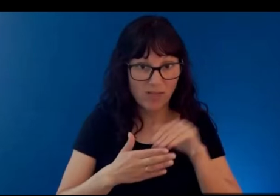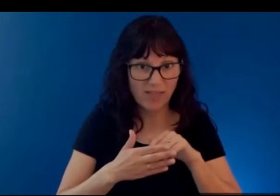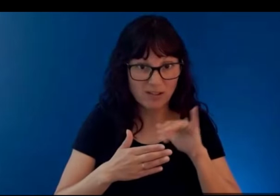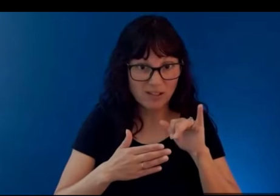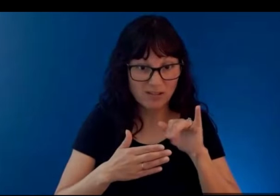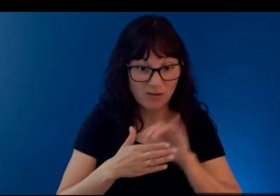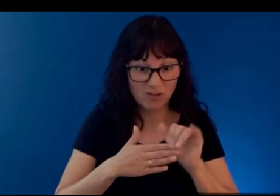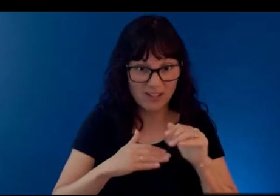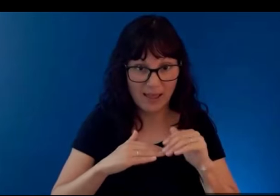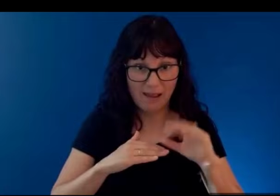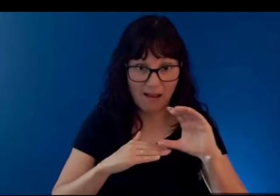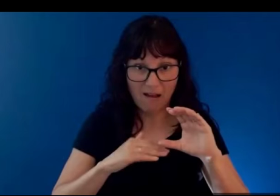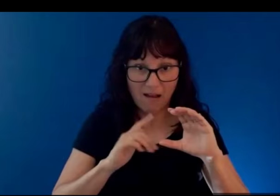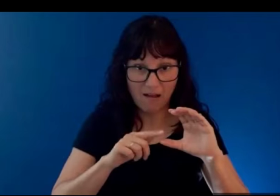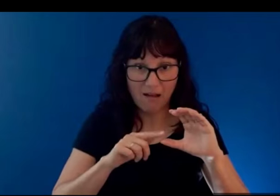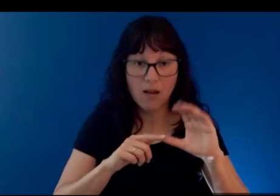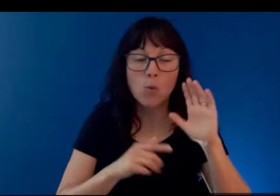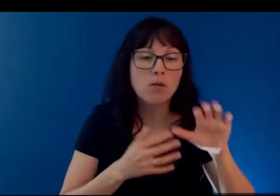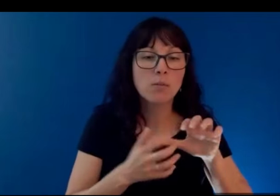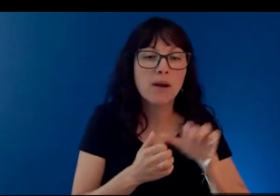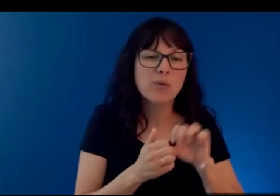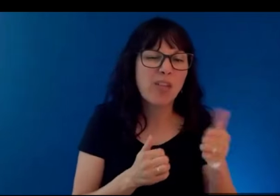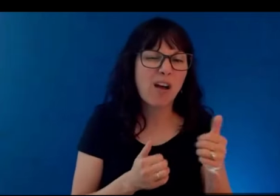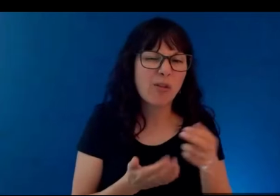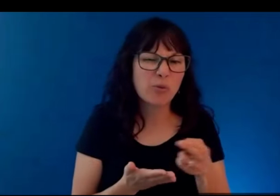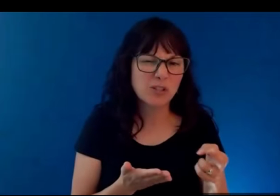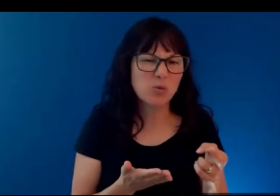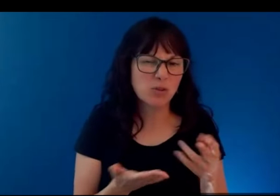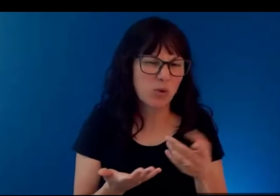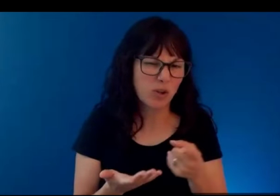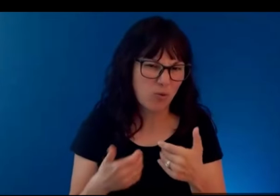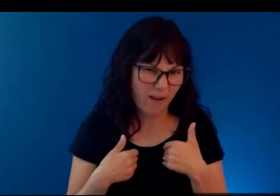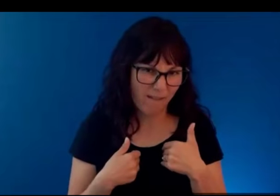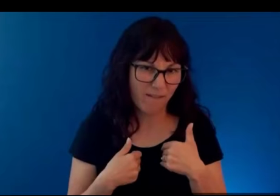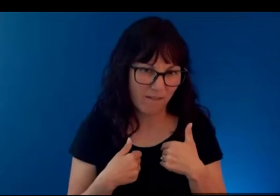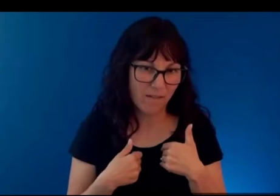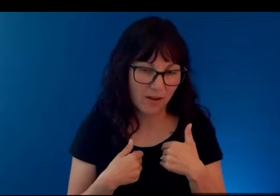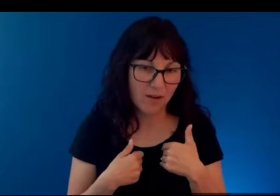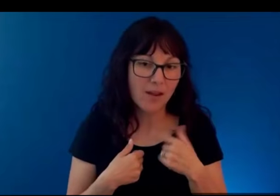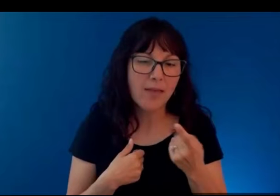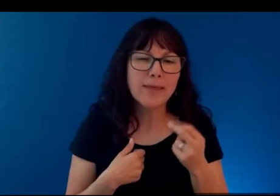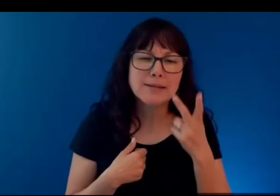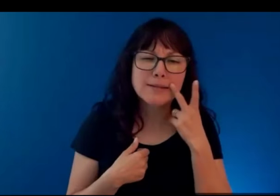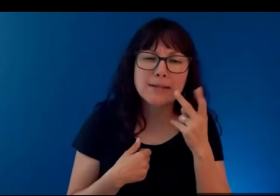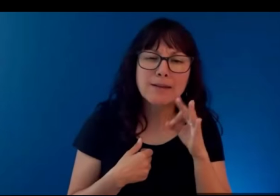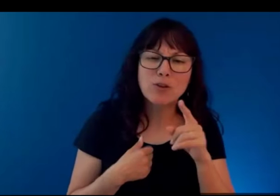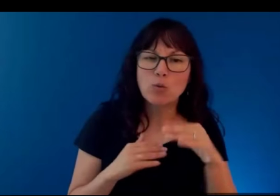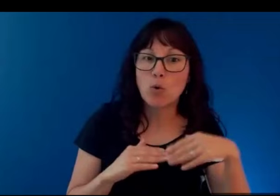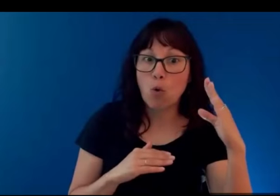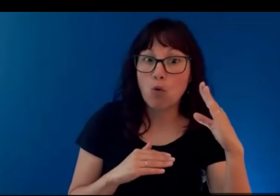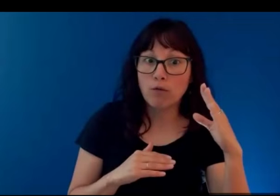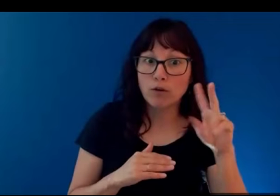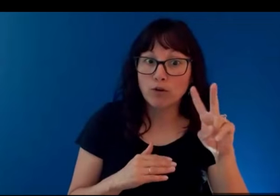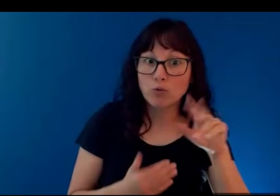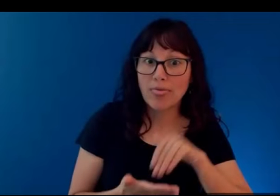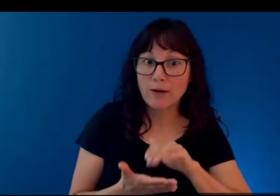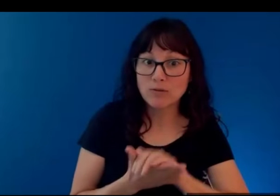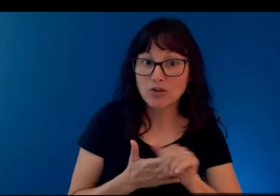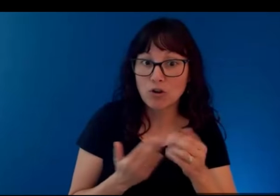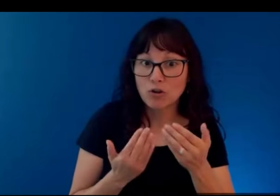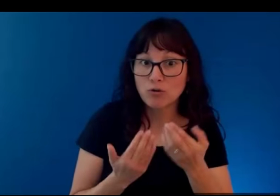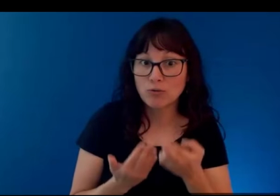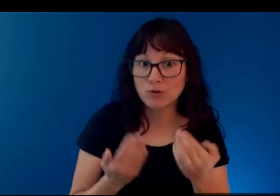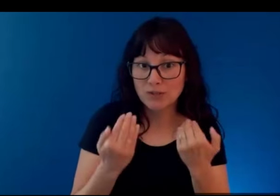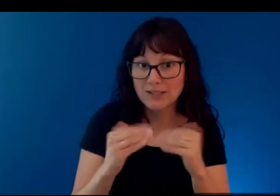$100,000, and they'll combine that with any other resources you have and look to see if you're over that $2,000